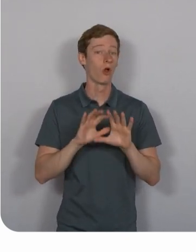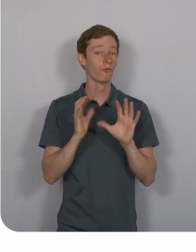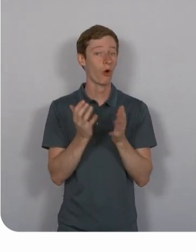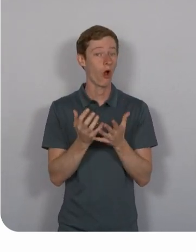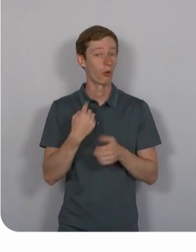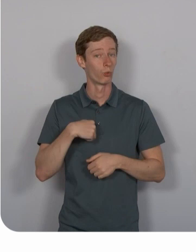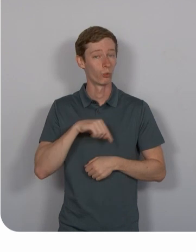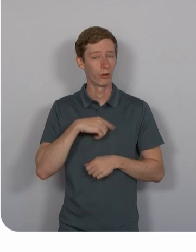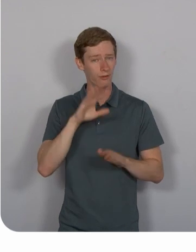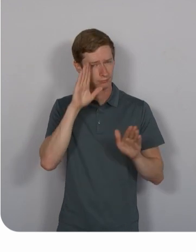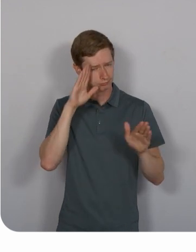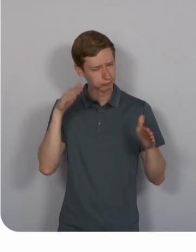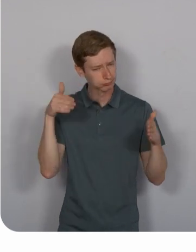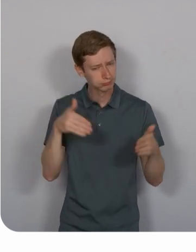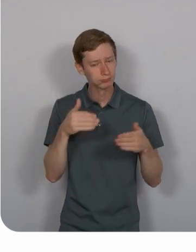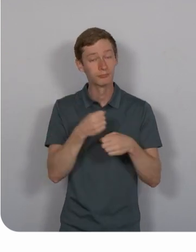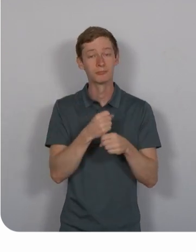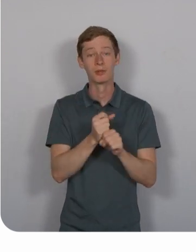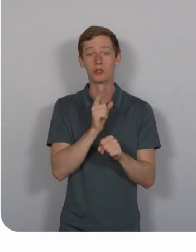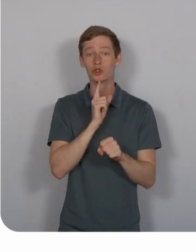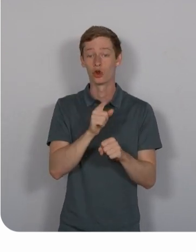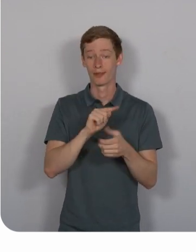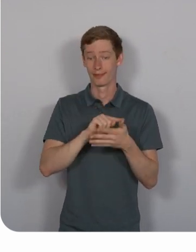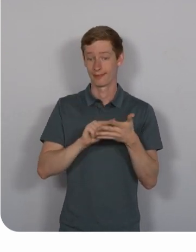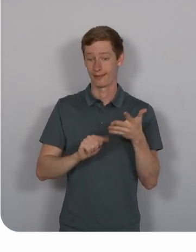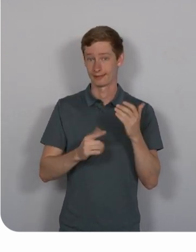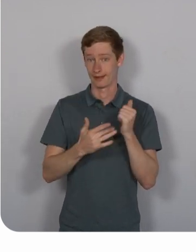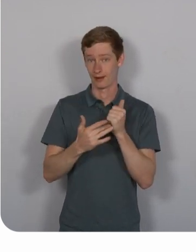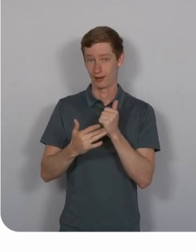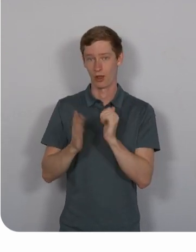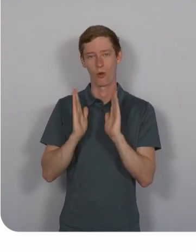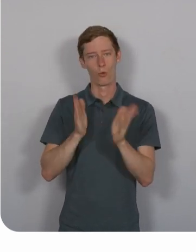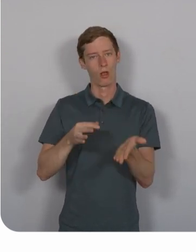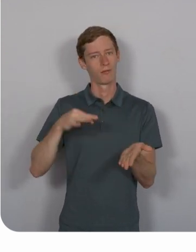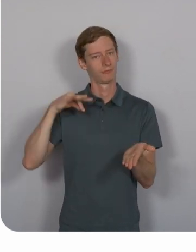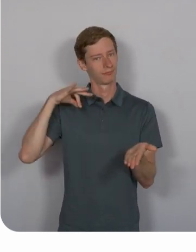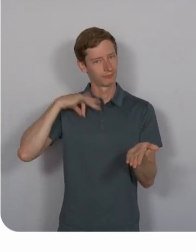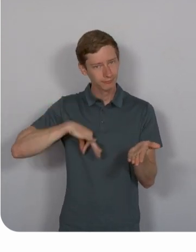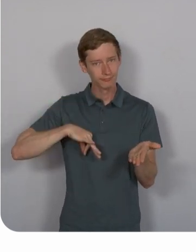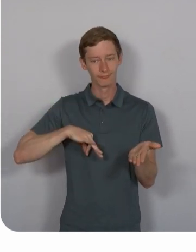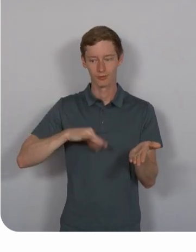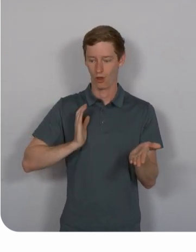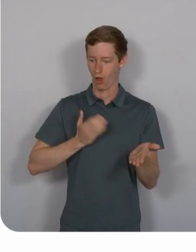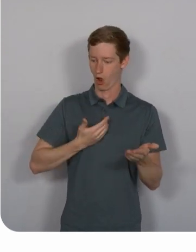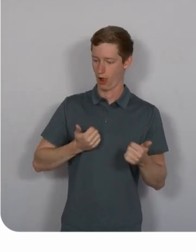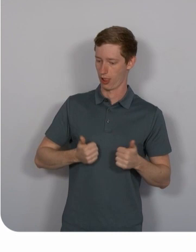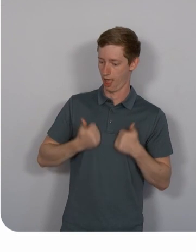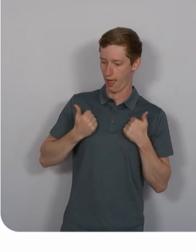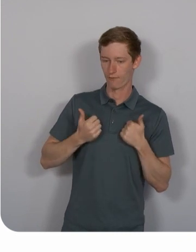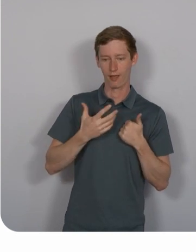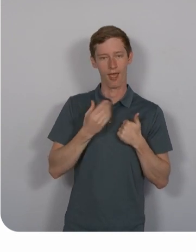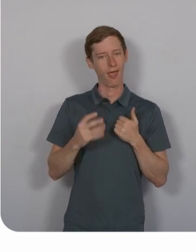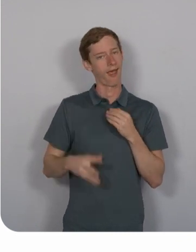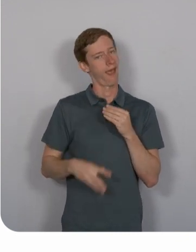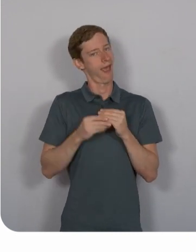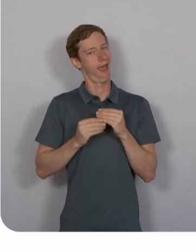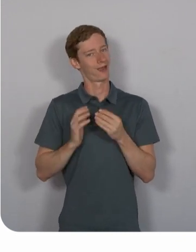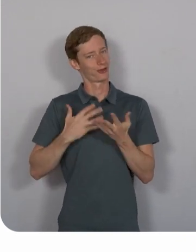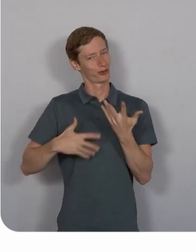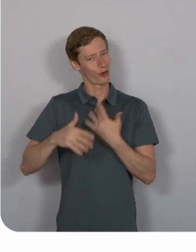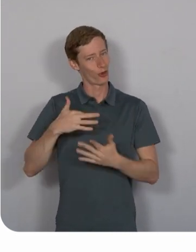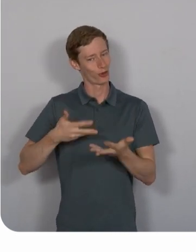focused on making sure that this technology will be beneficial to our lives and additive to our social